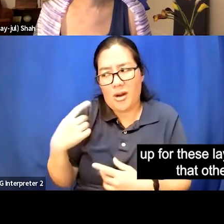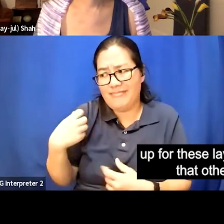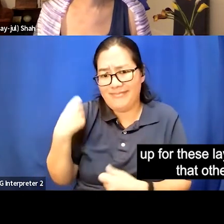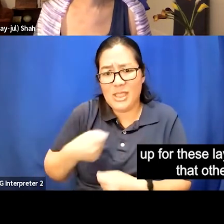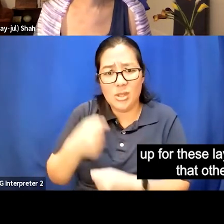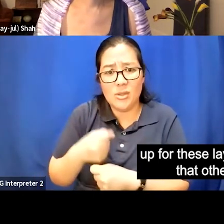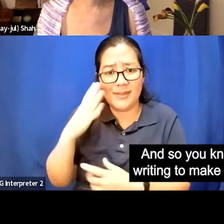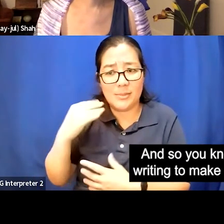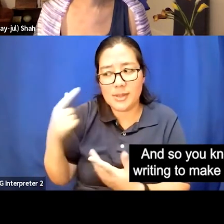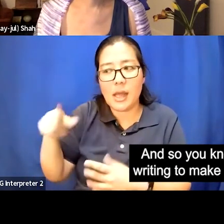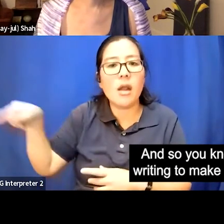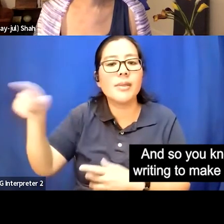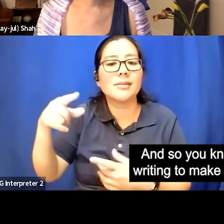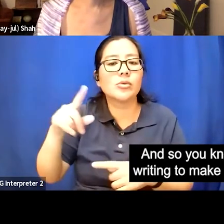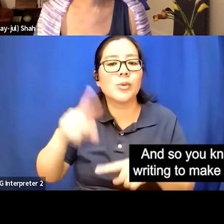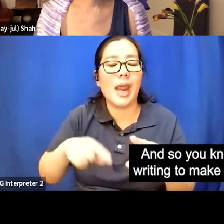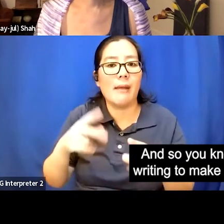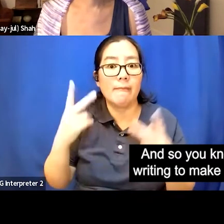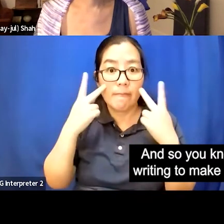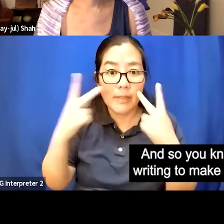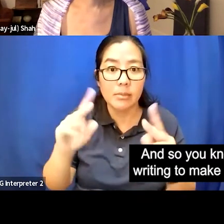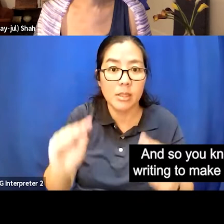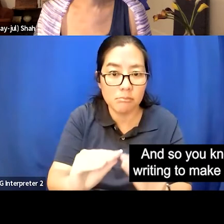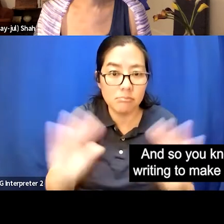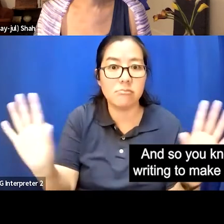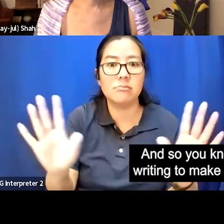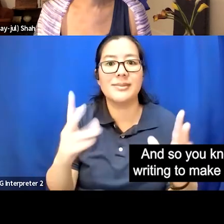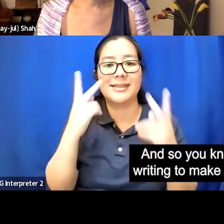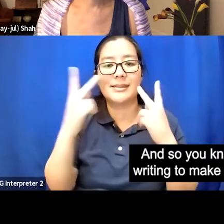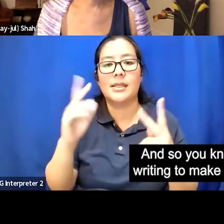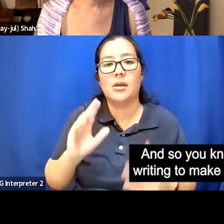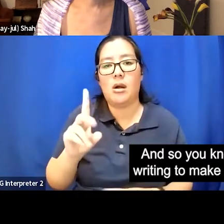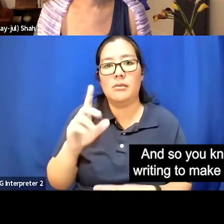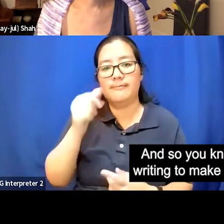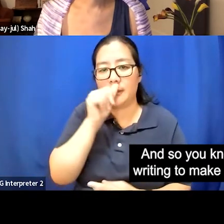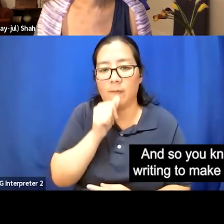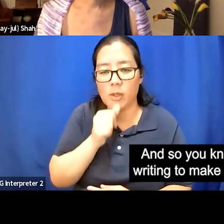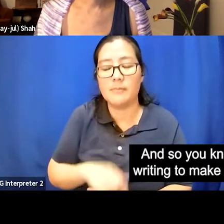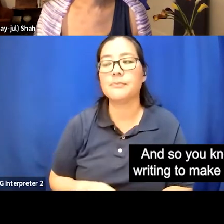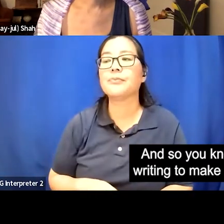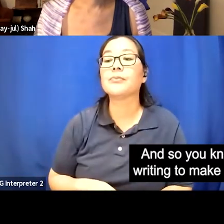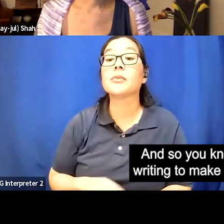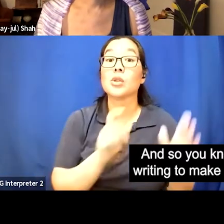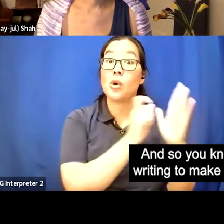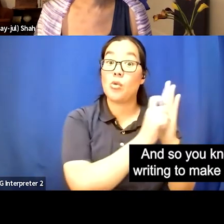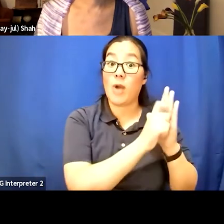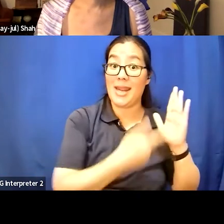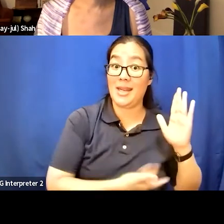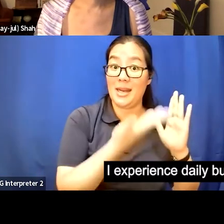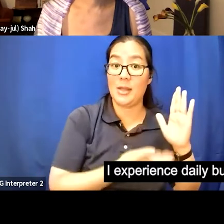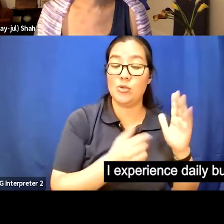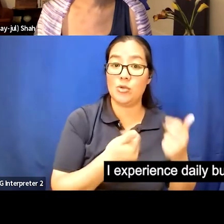can't see. And so, you know, I think I use my writing to make visible things